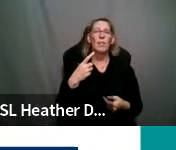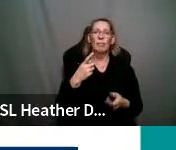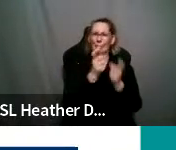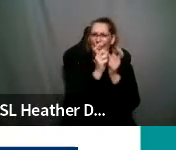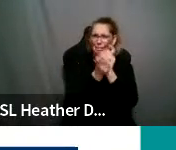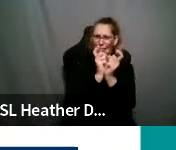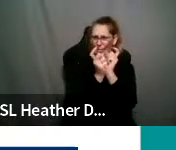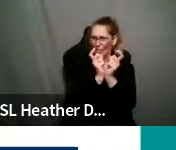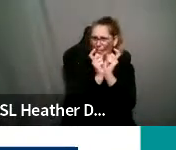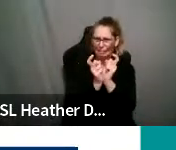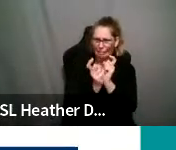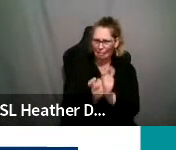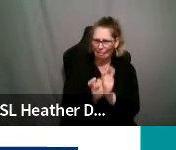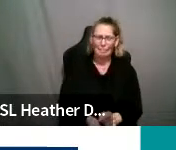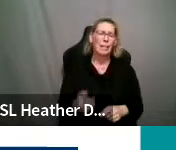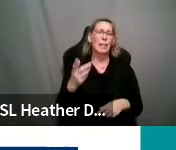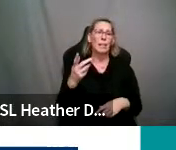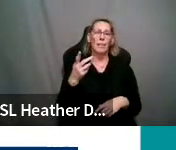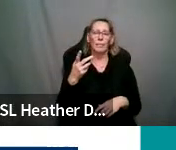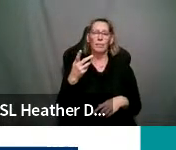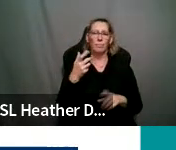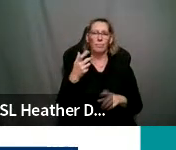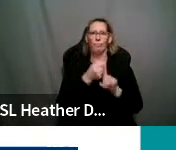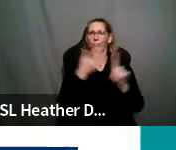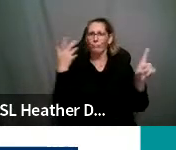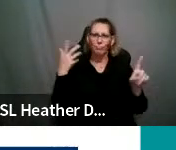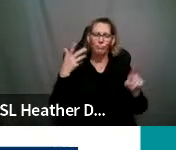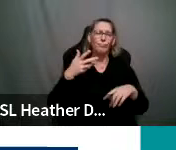and defined in the